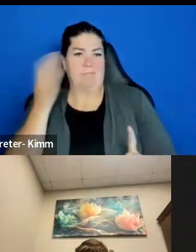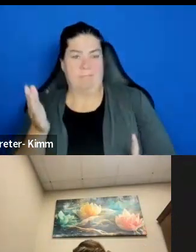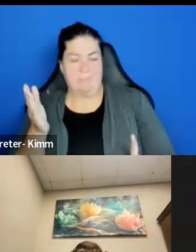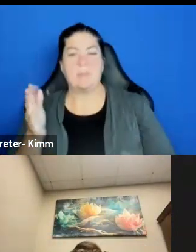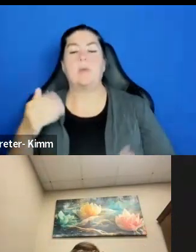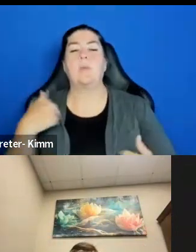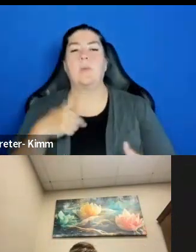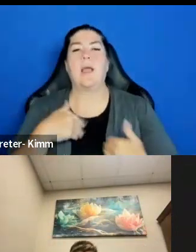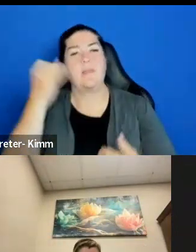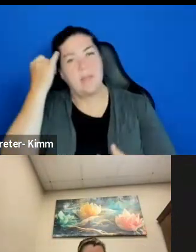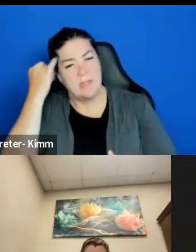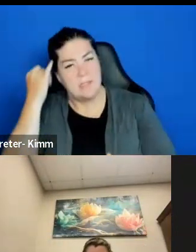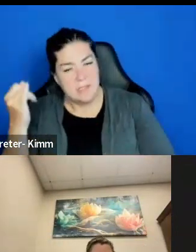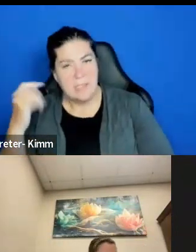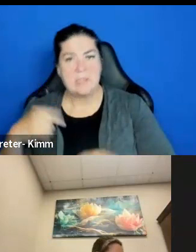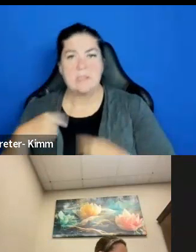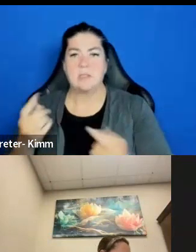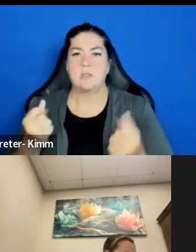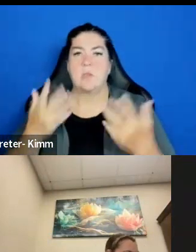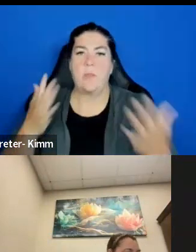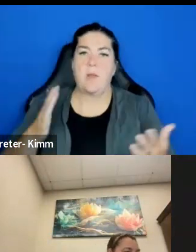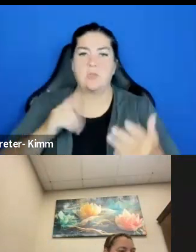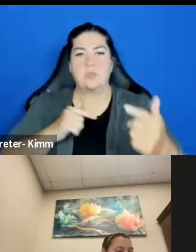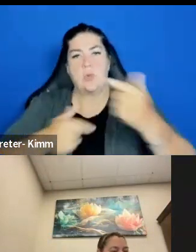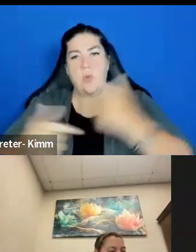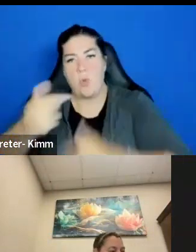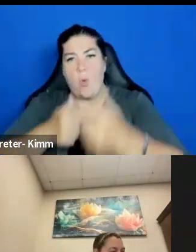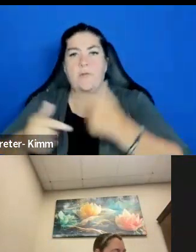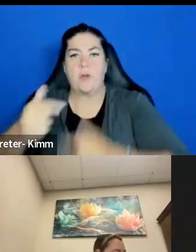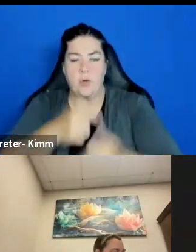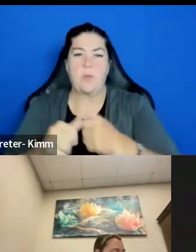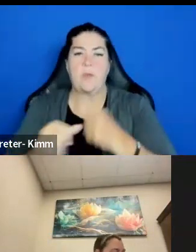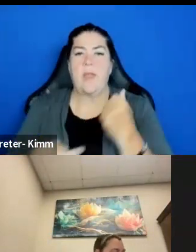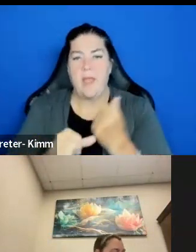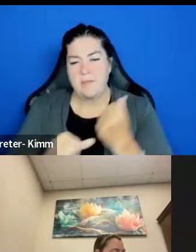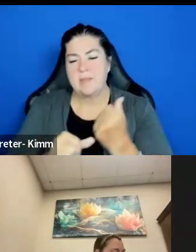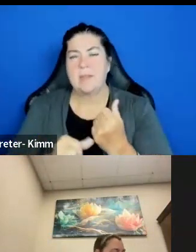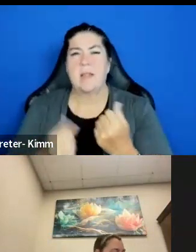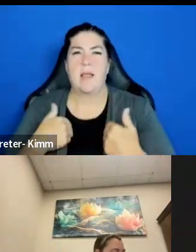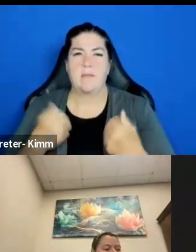that since there's so much turnover among advocates and there's a lot of different